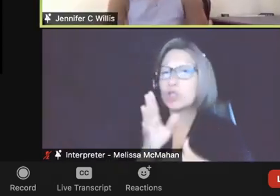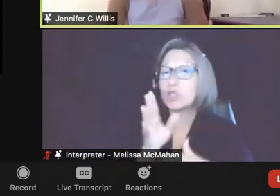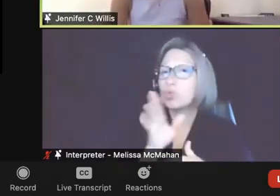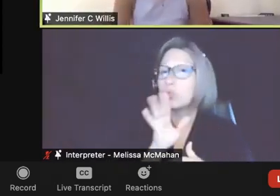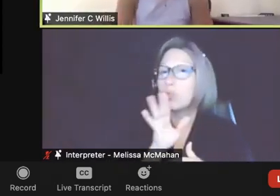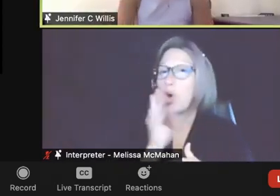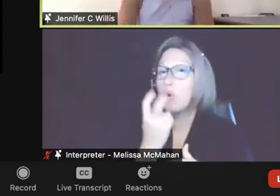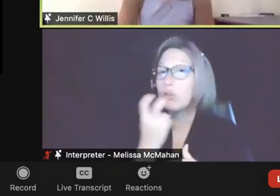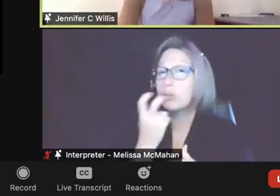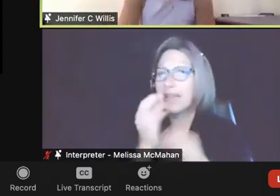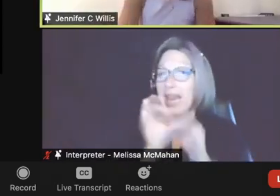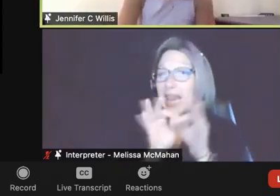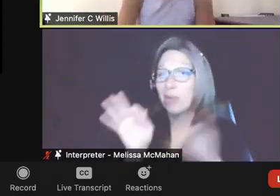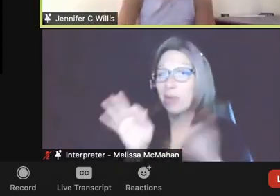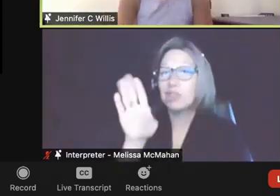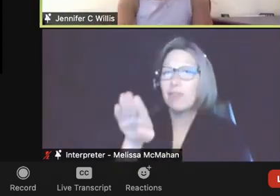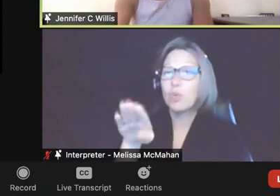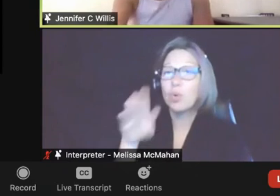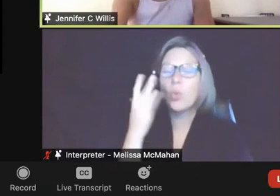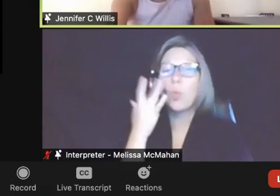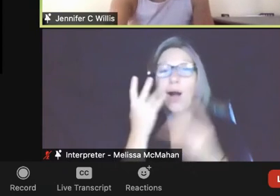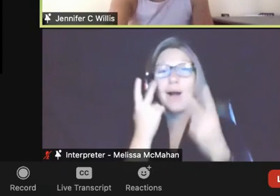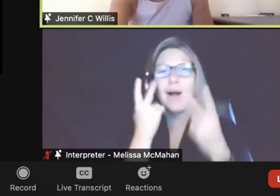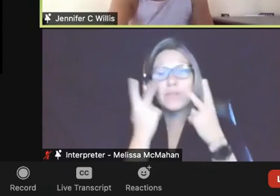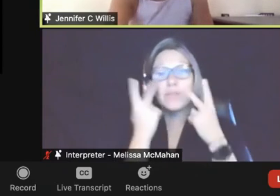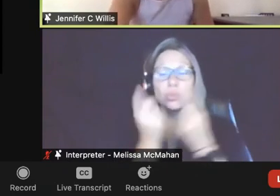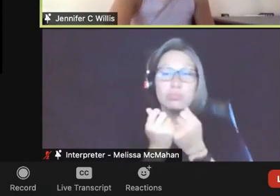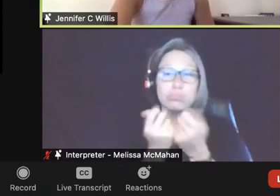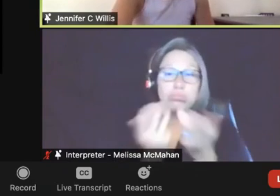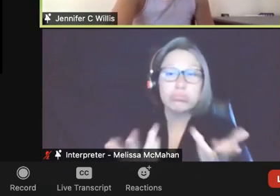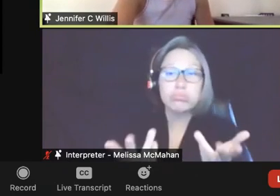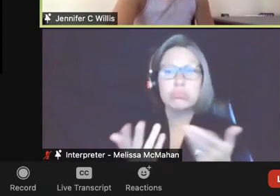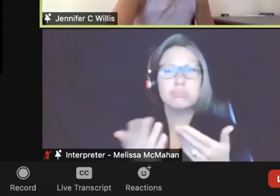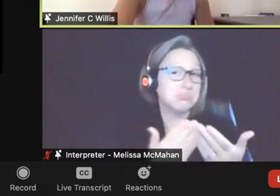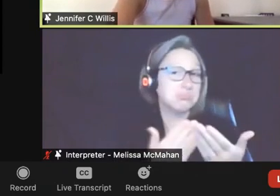afternoon because of visual fatigue, whatever the course may be.